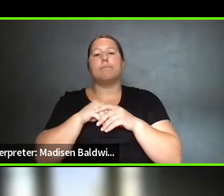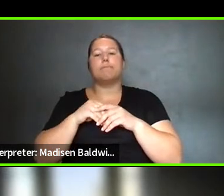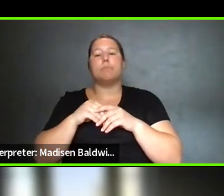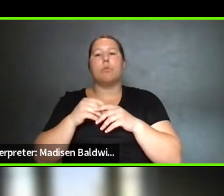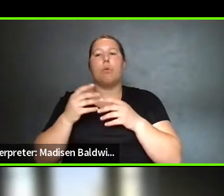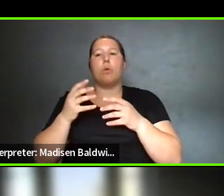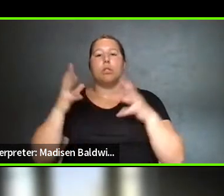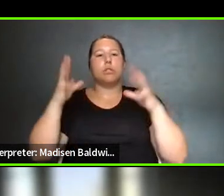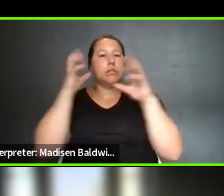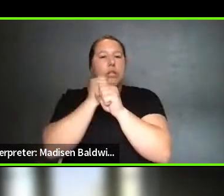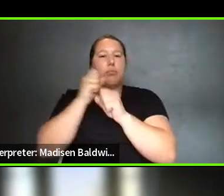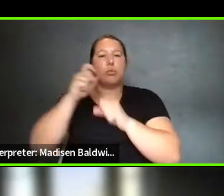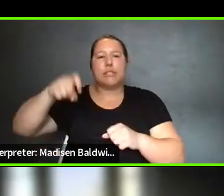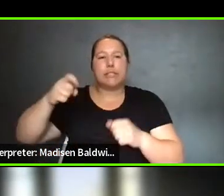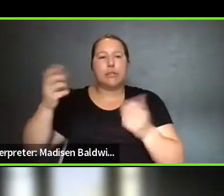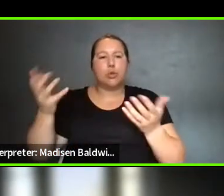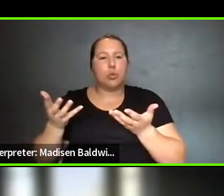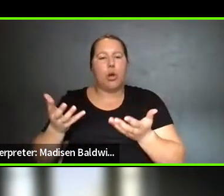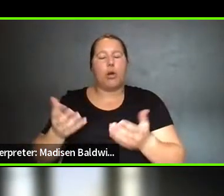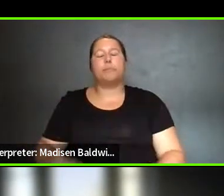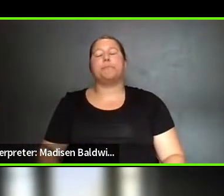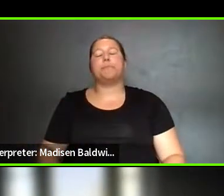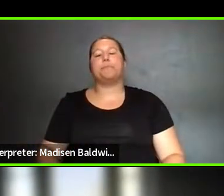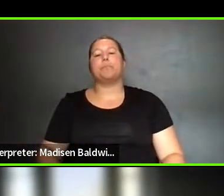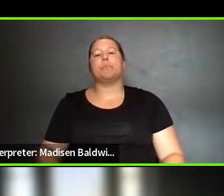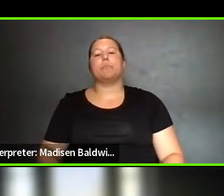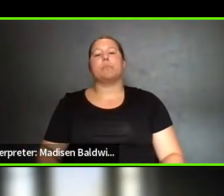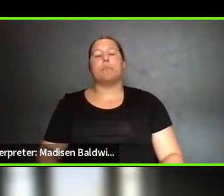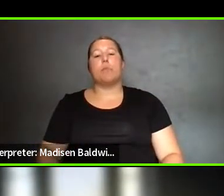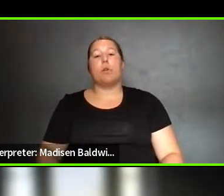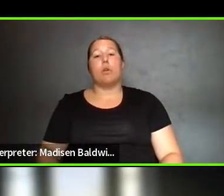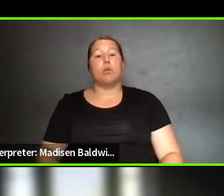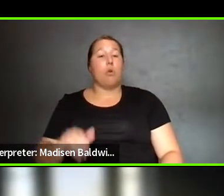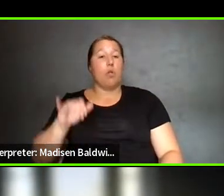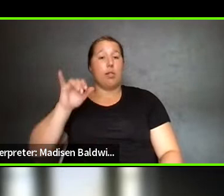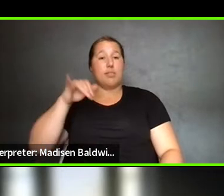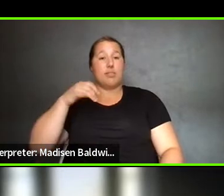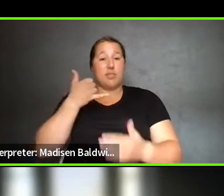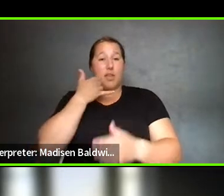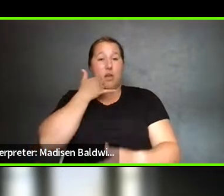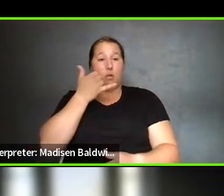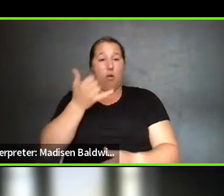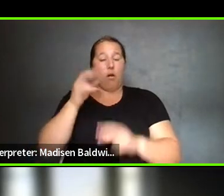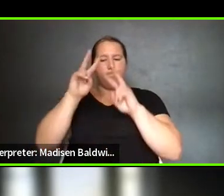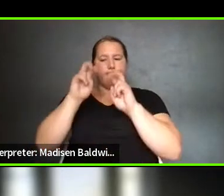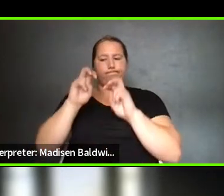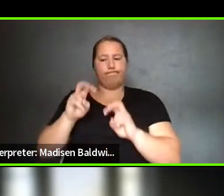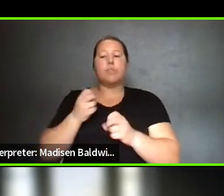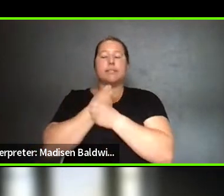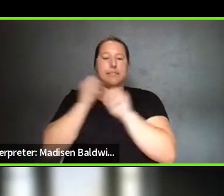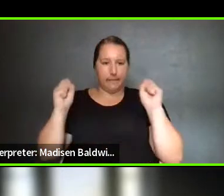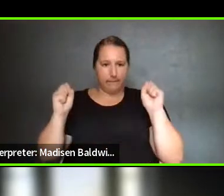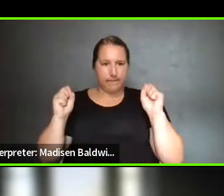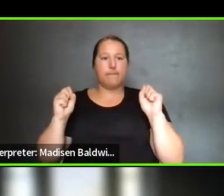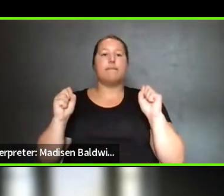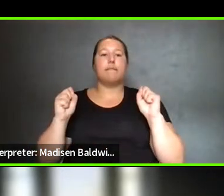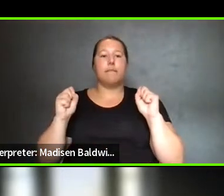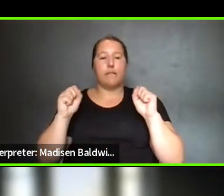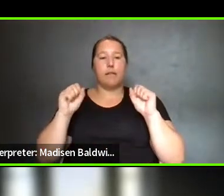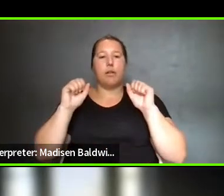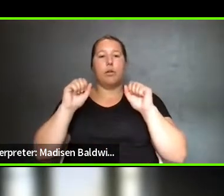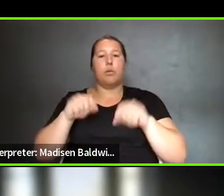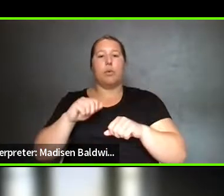needs are. And because that call has been assessed to be safe, we're then able to create a job